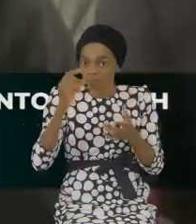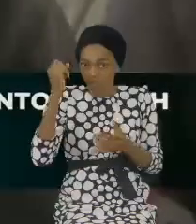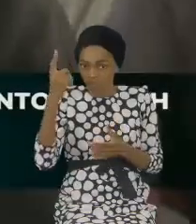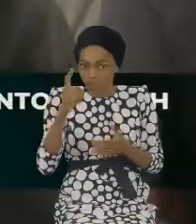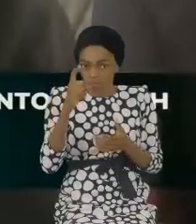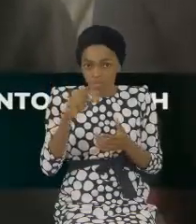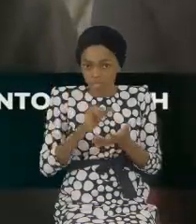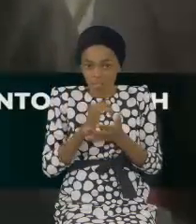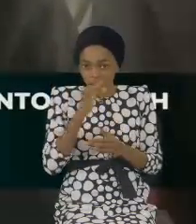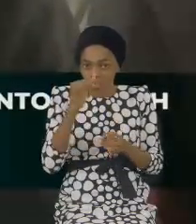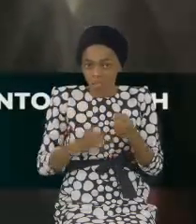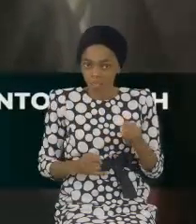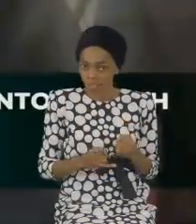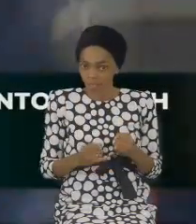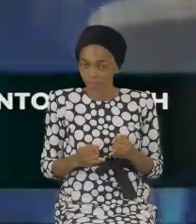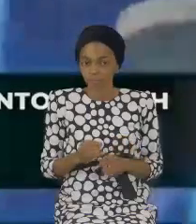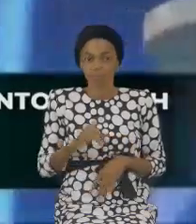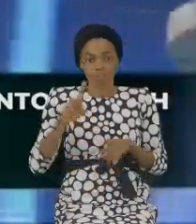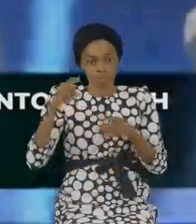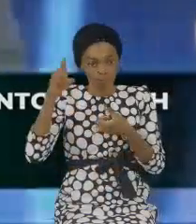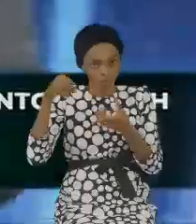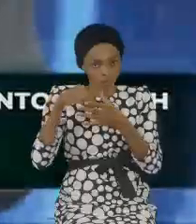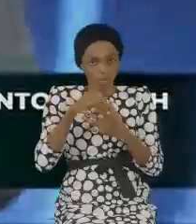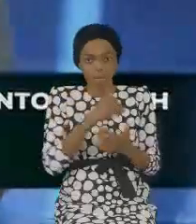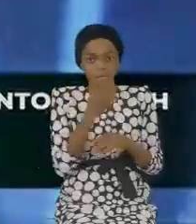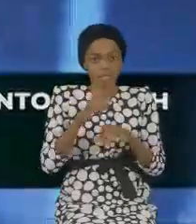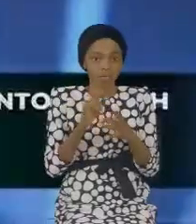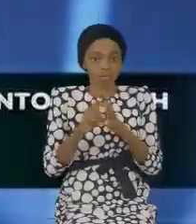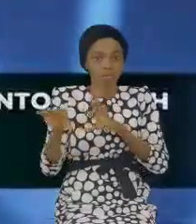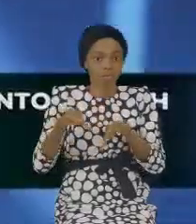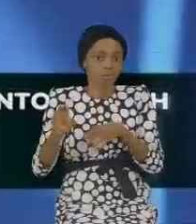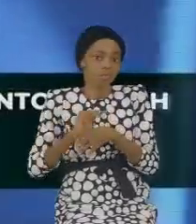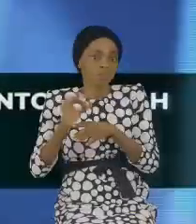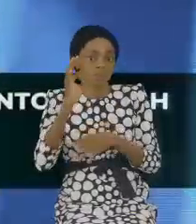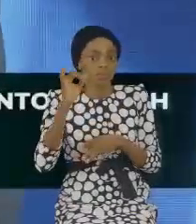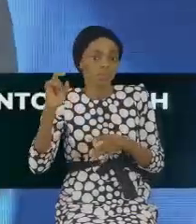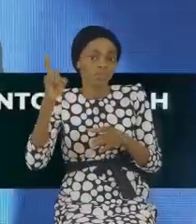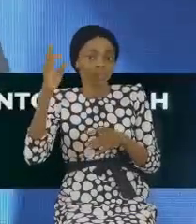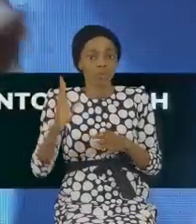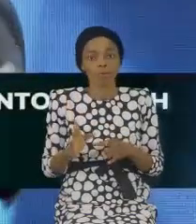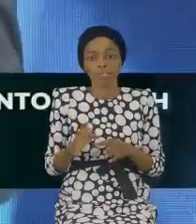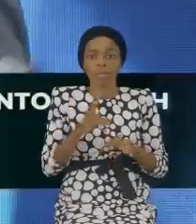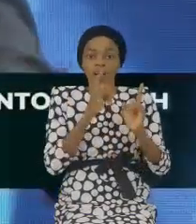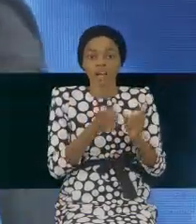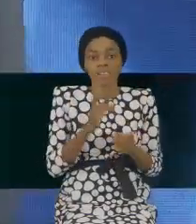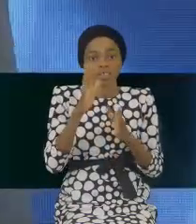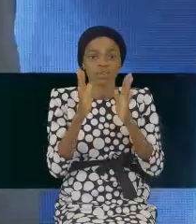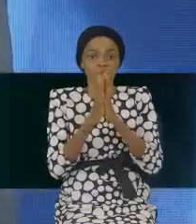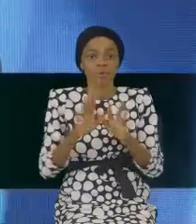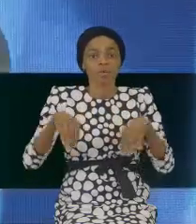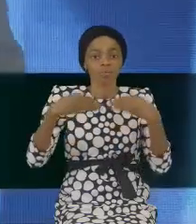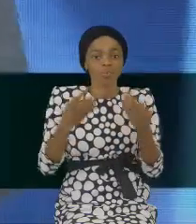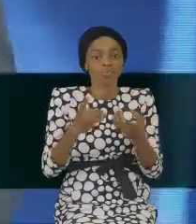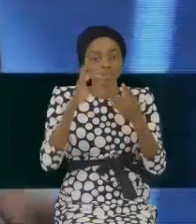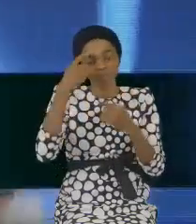going. Or anytime you do ministry and God answers your prayer and God provides for you and God provides land for the